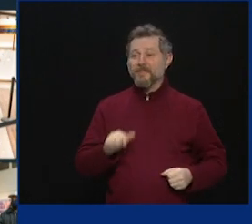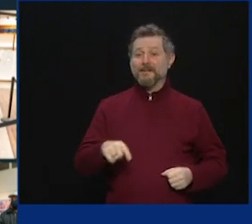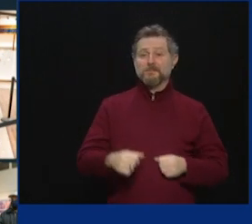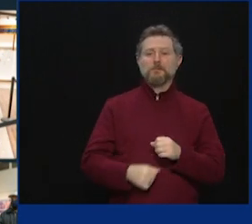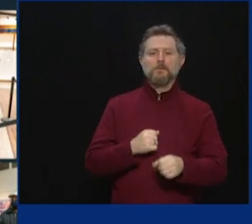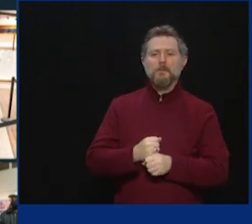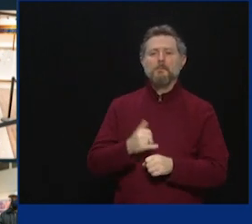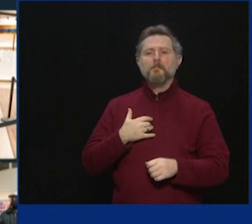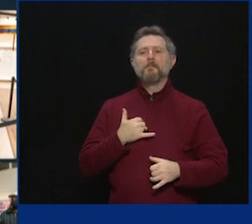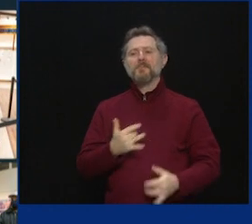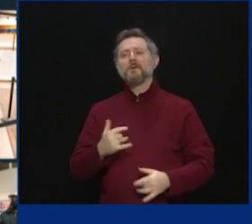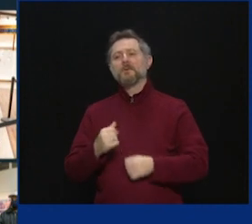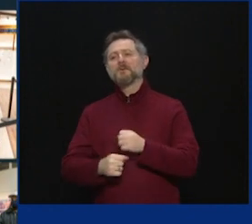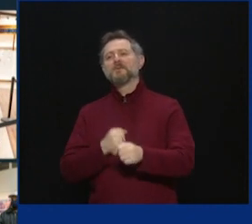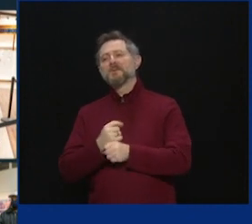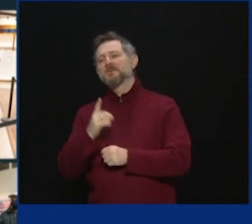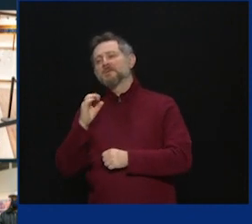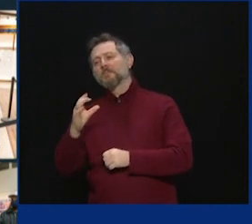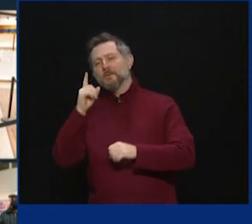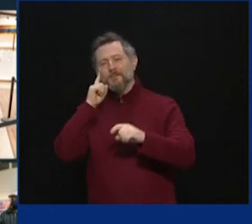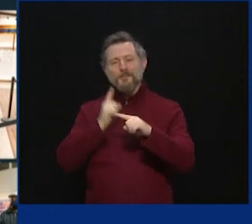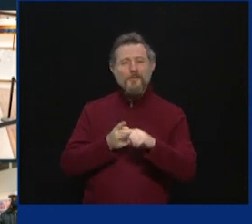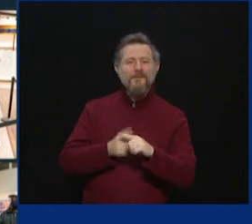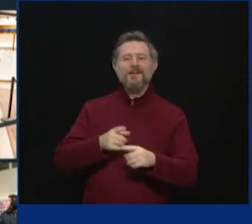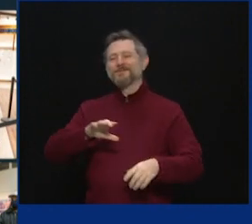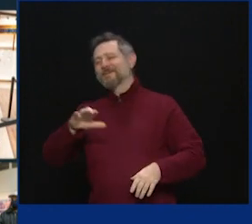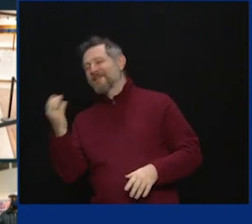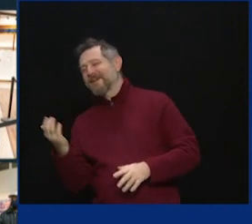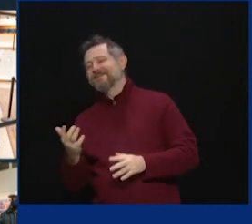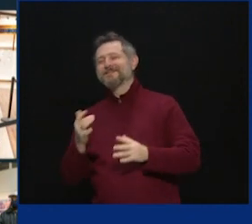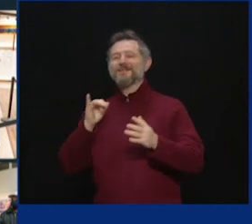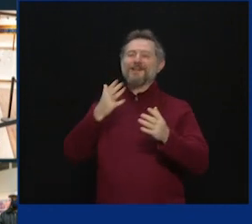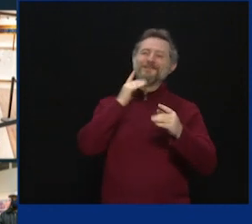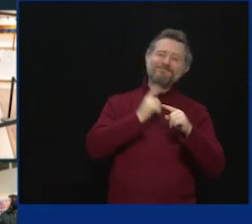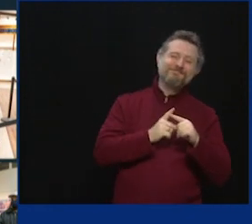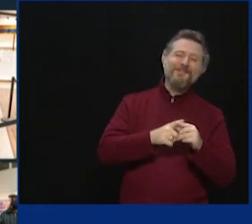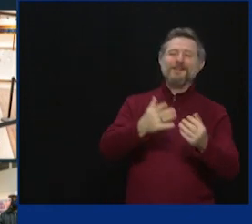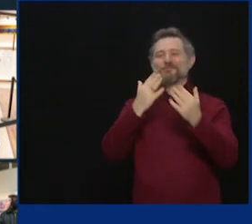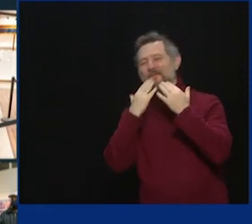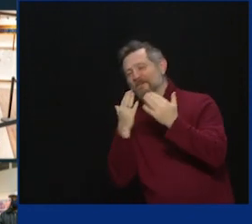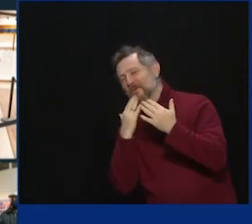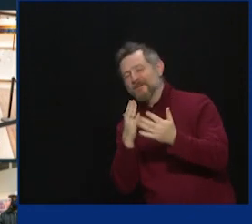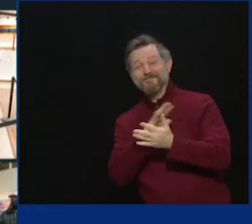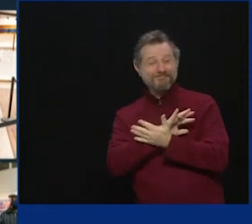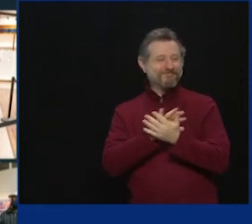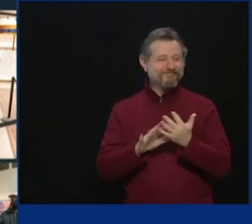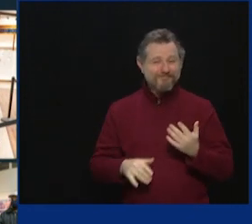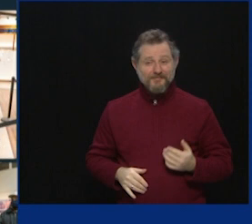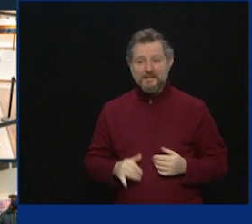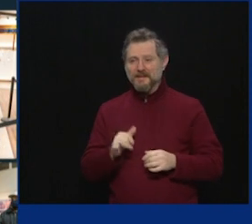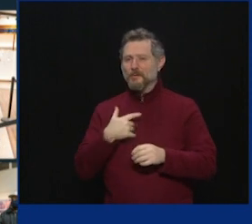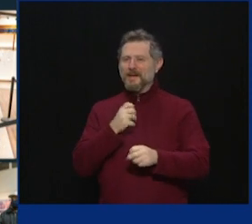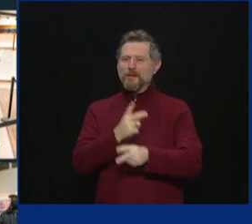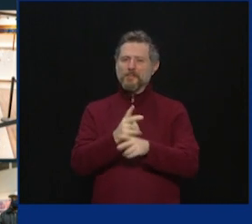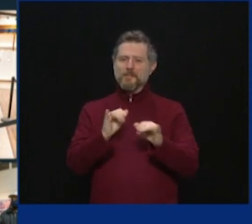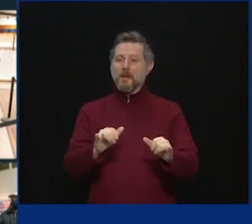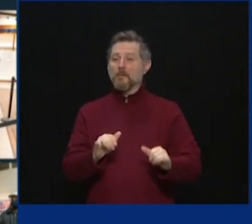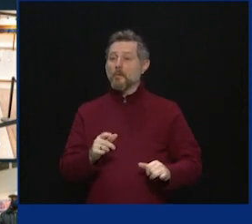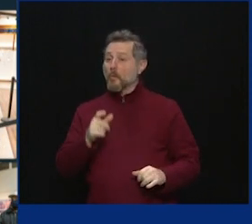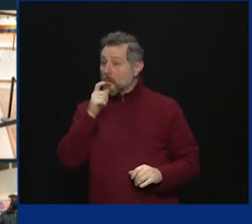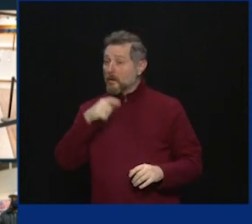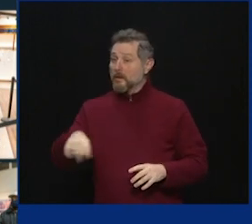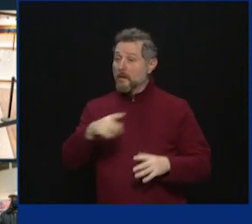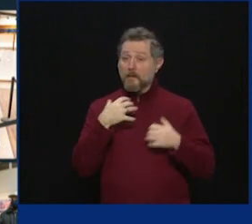season. Christmas reminds us of hope, also gratitude. So those are still on the front lines, these healthcare